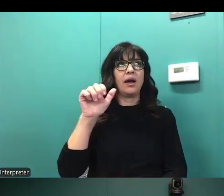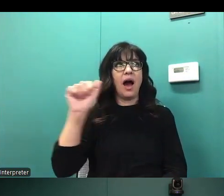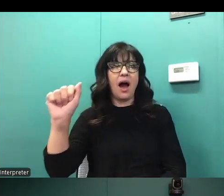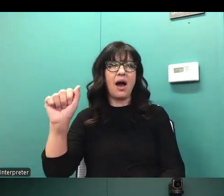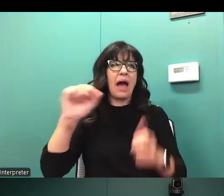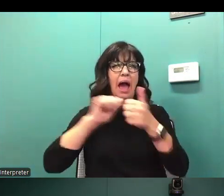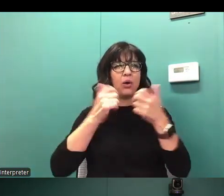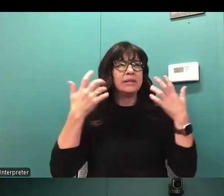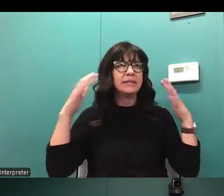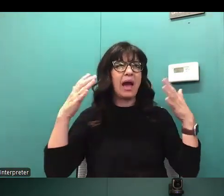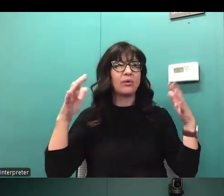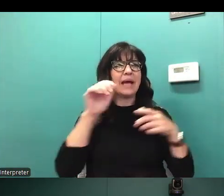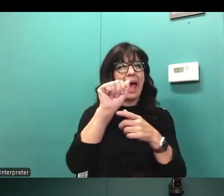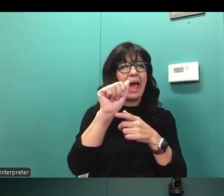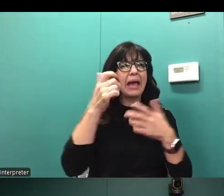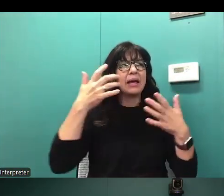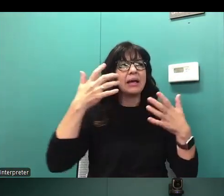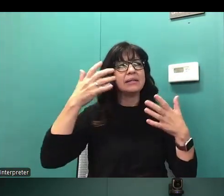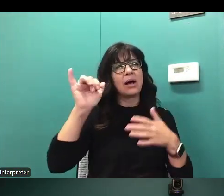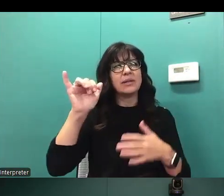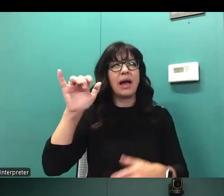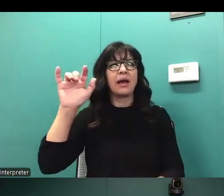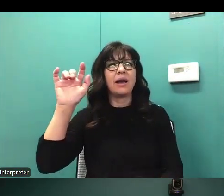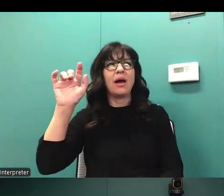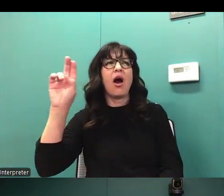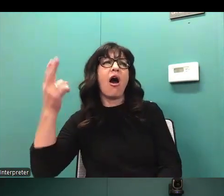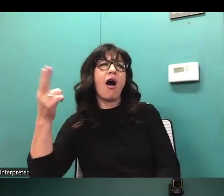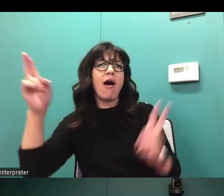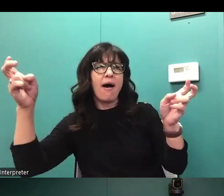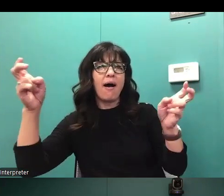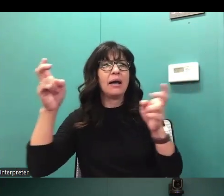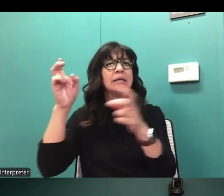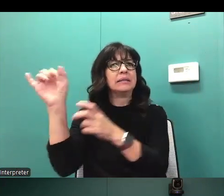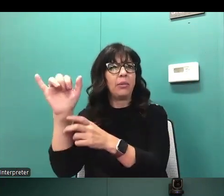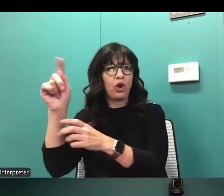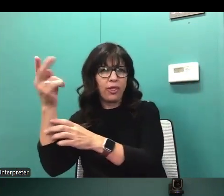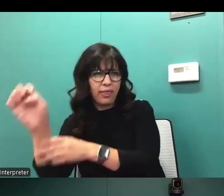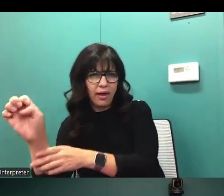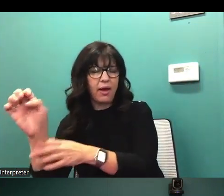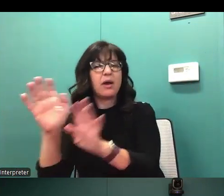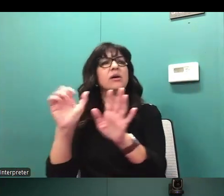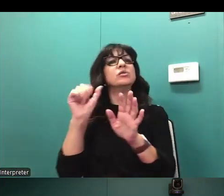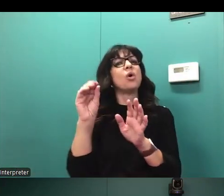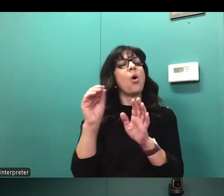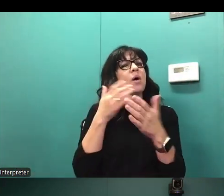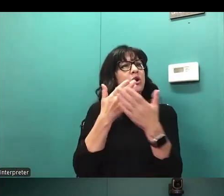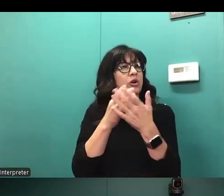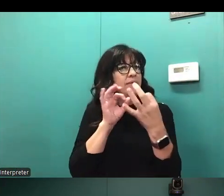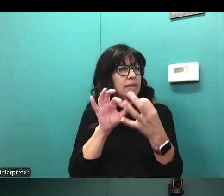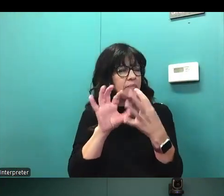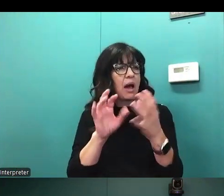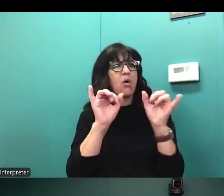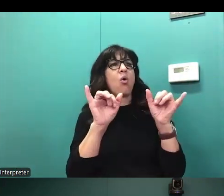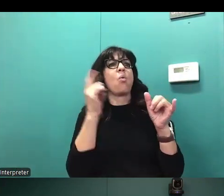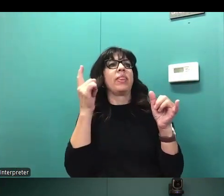hear for them. And so, like, even with listening skills, this is super valuable feedback of getting what they're missing when